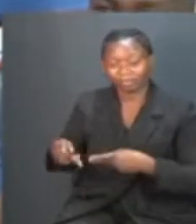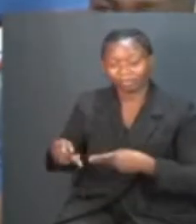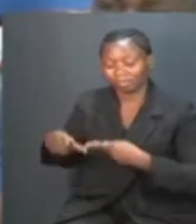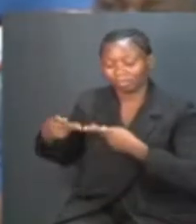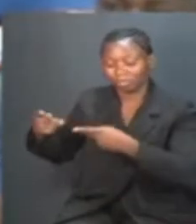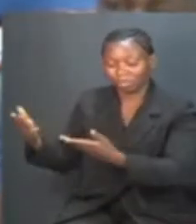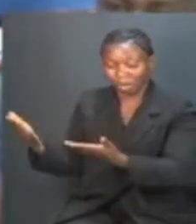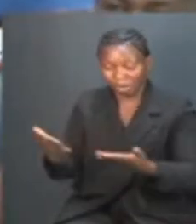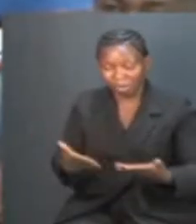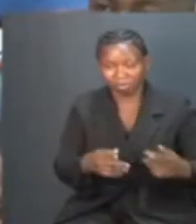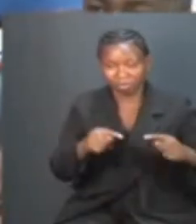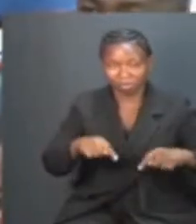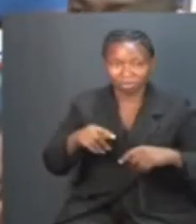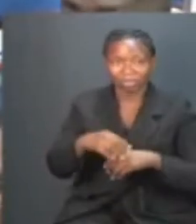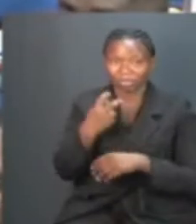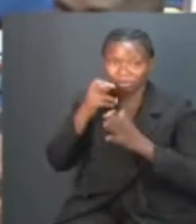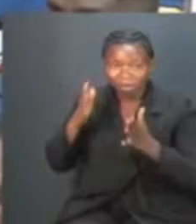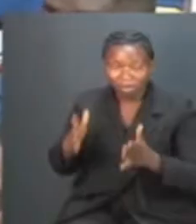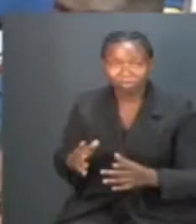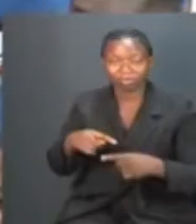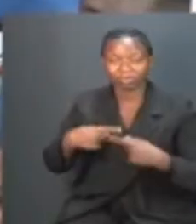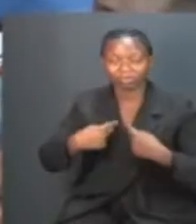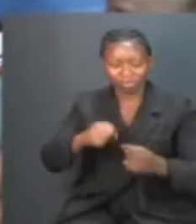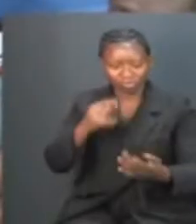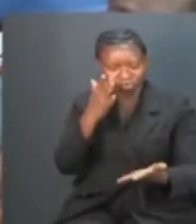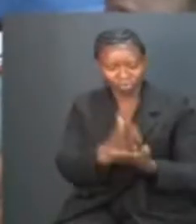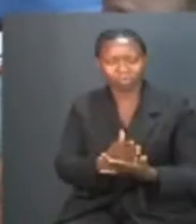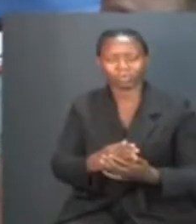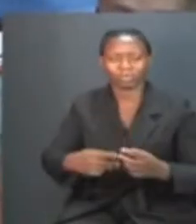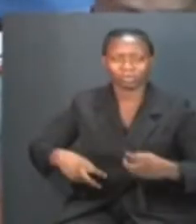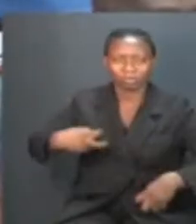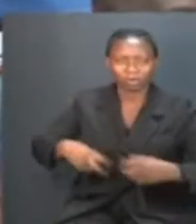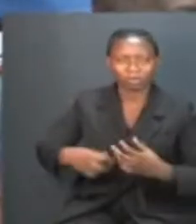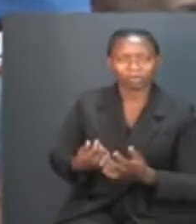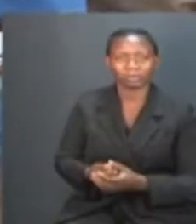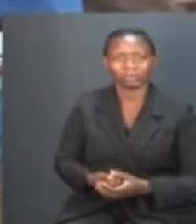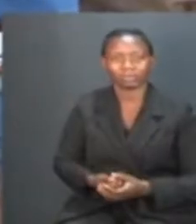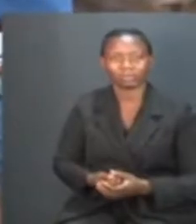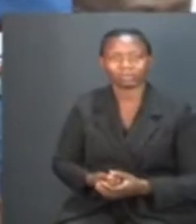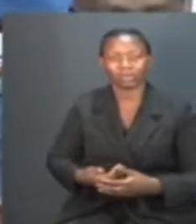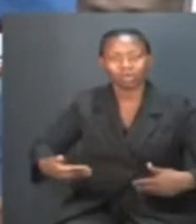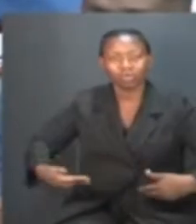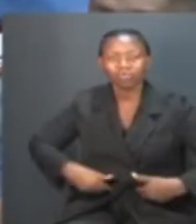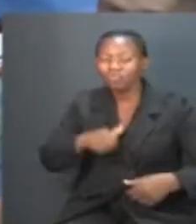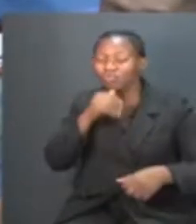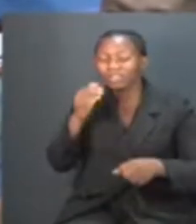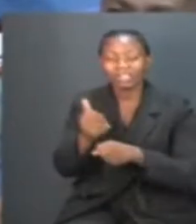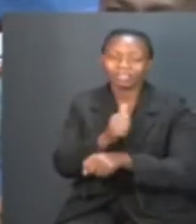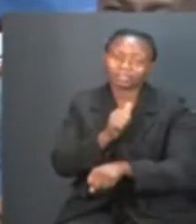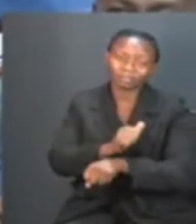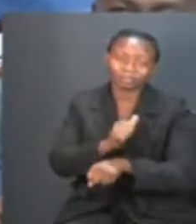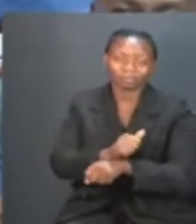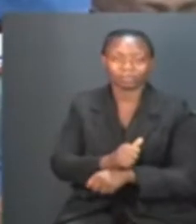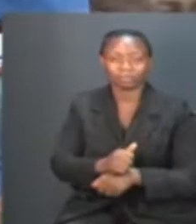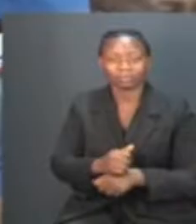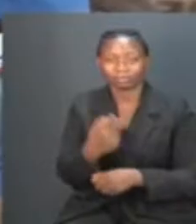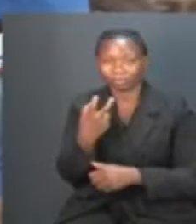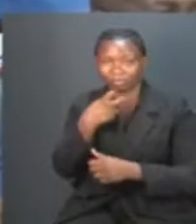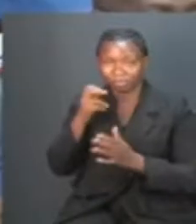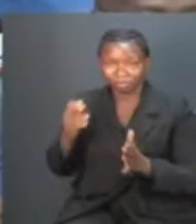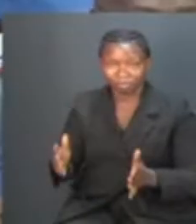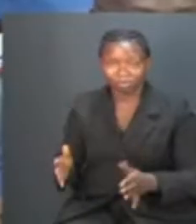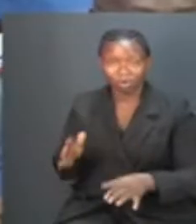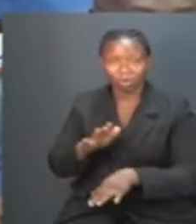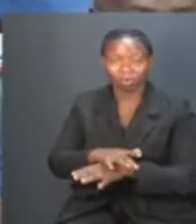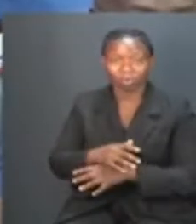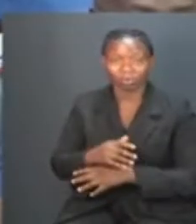forward. Mr. Speaker, we are seeking to solve a problem, and the problem is youth unemployment. Mr. Speaker, on the